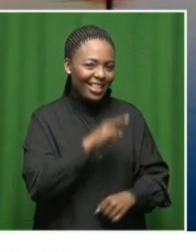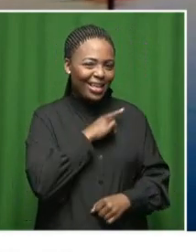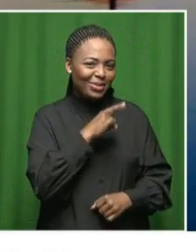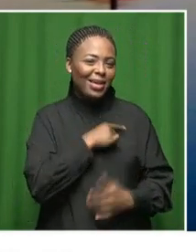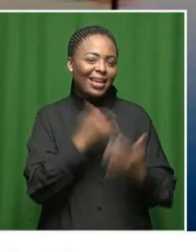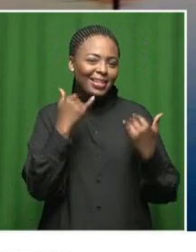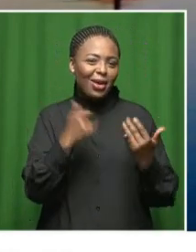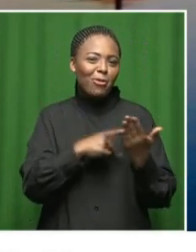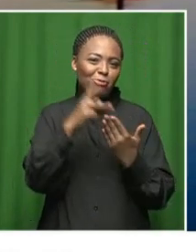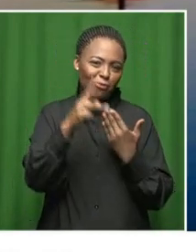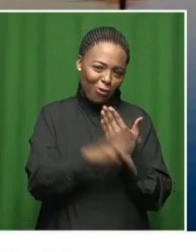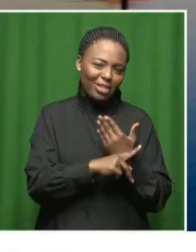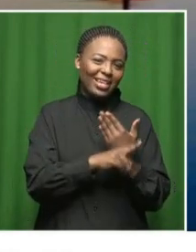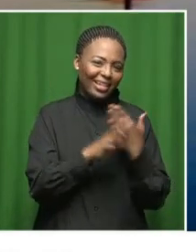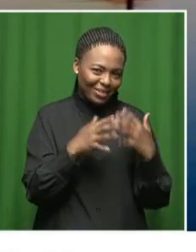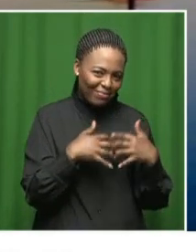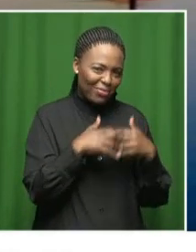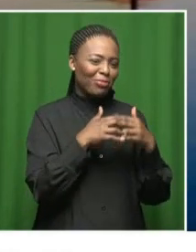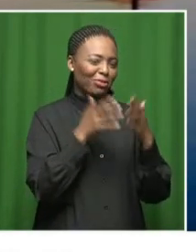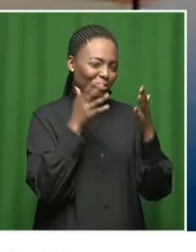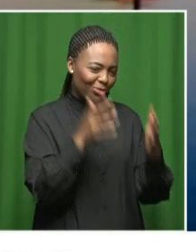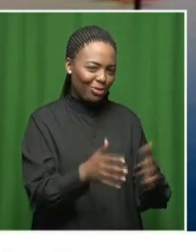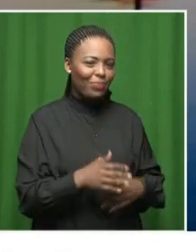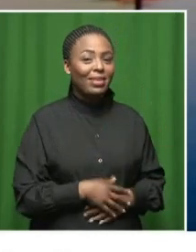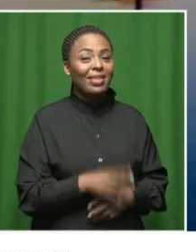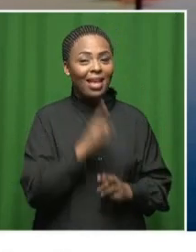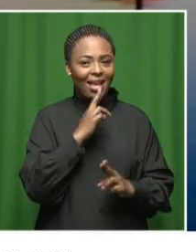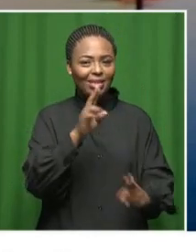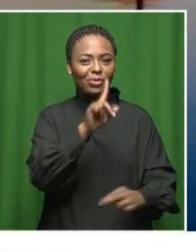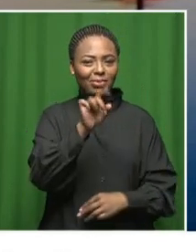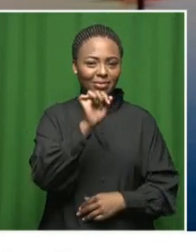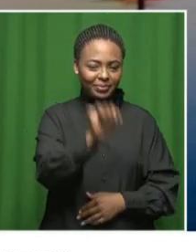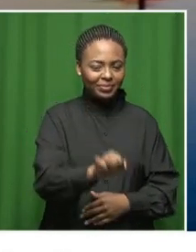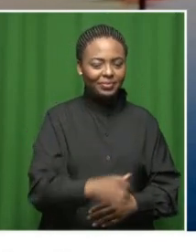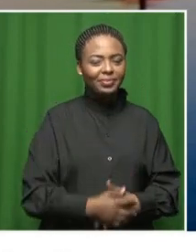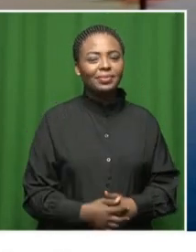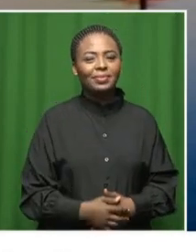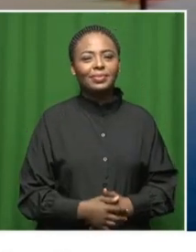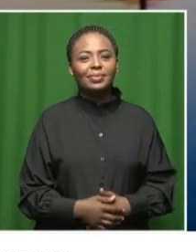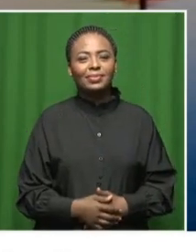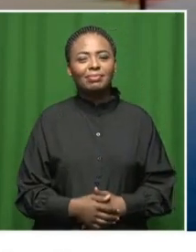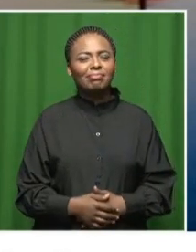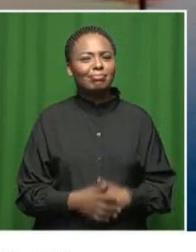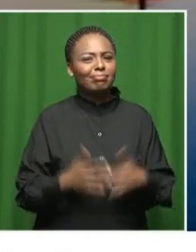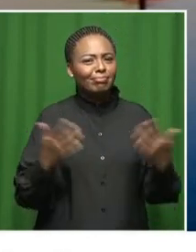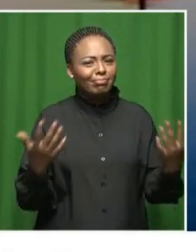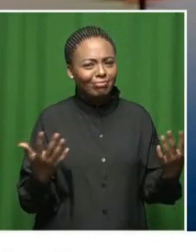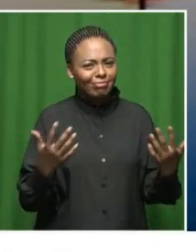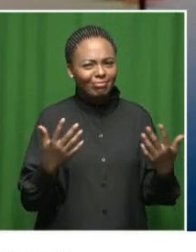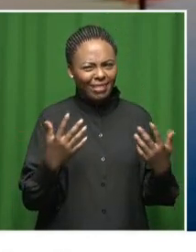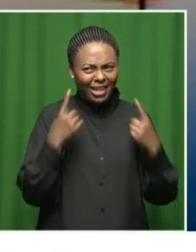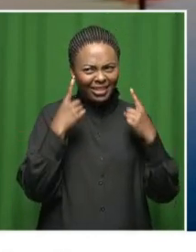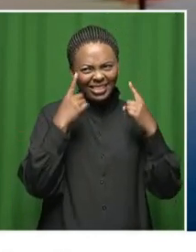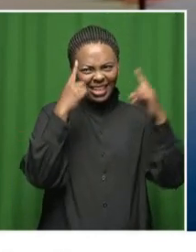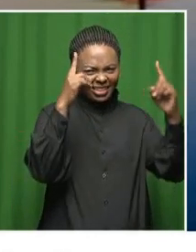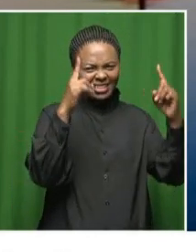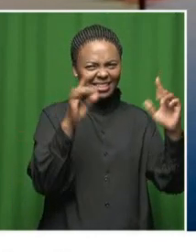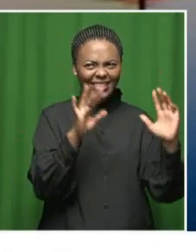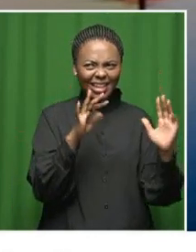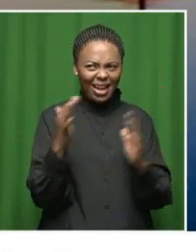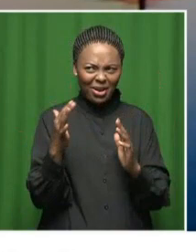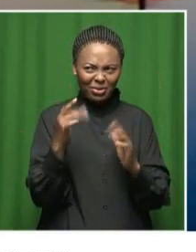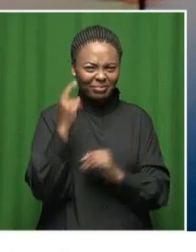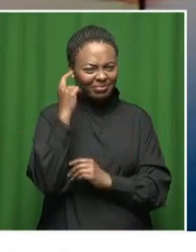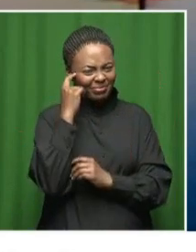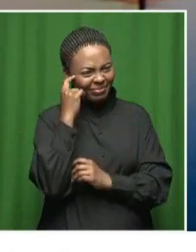that's the answer to the first part of the question. And how do we measure success? I think